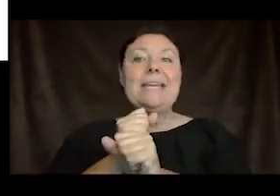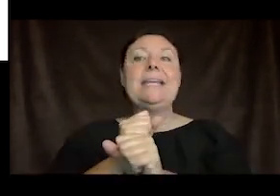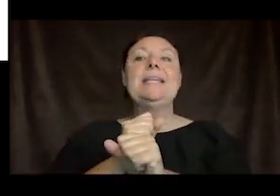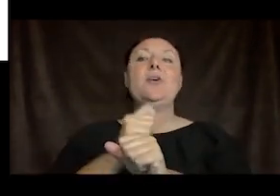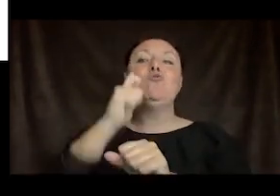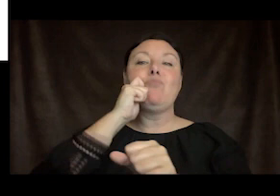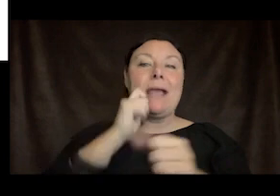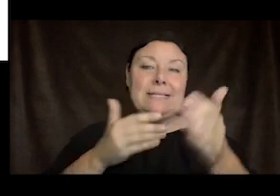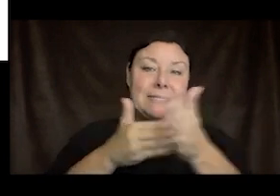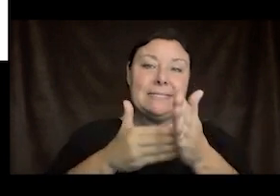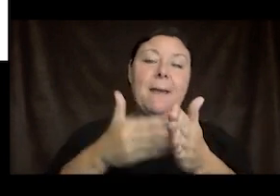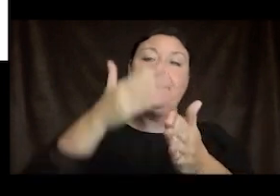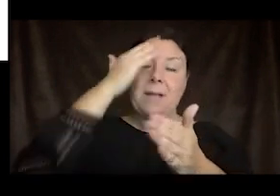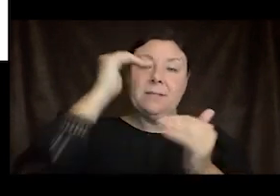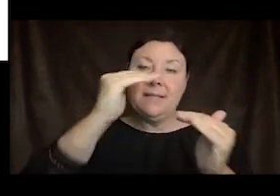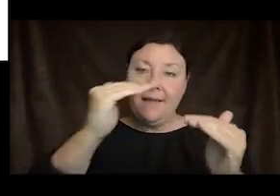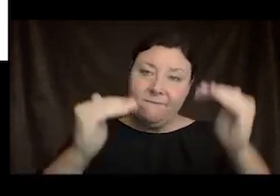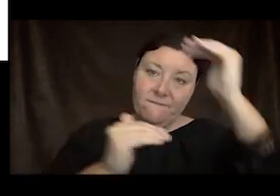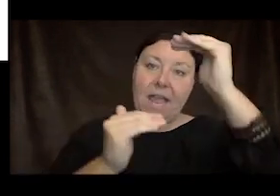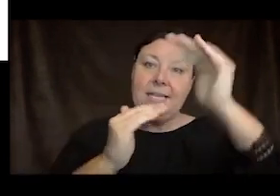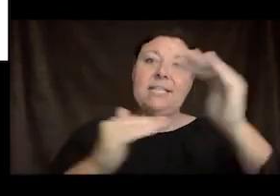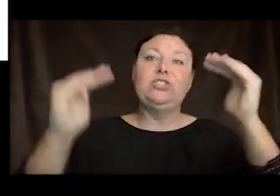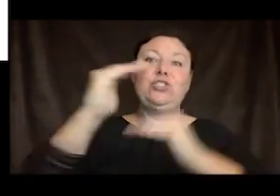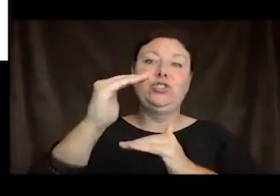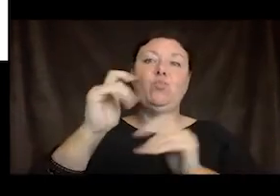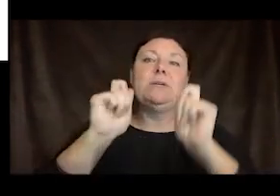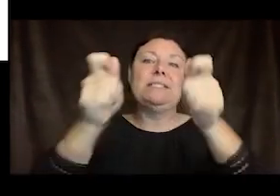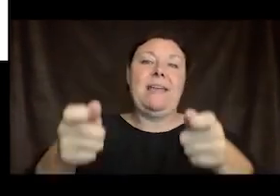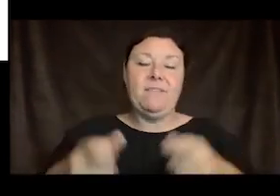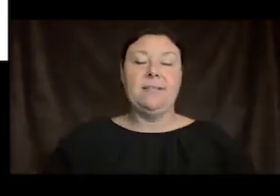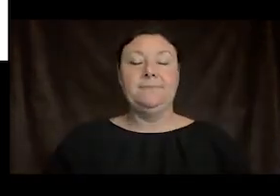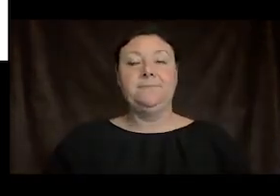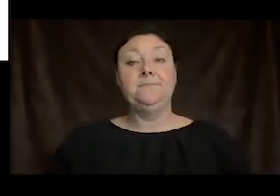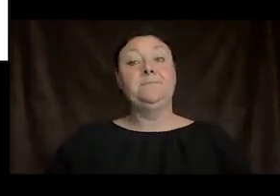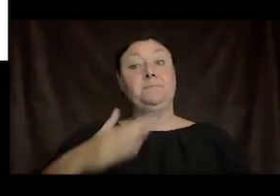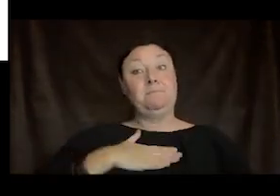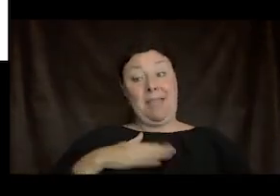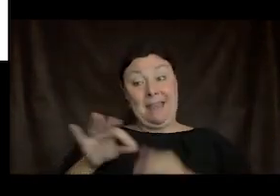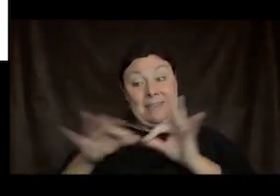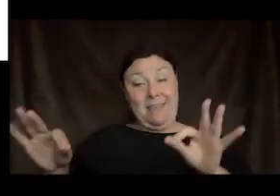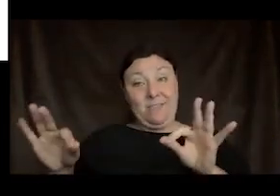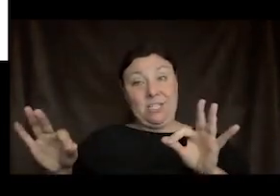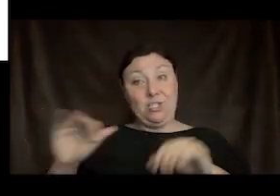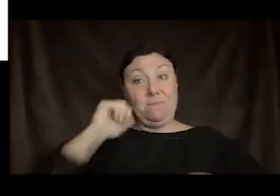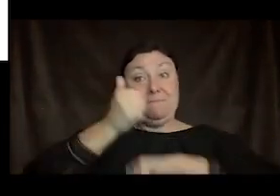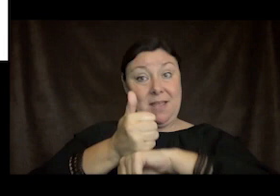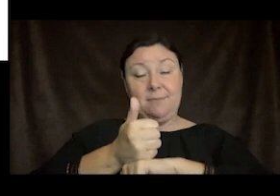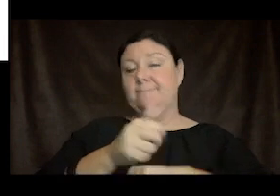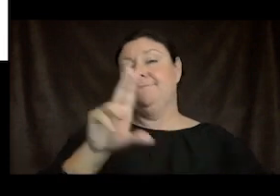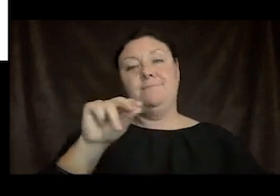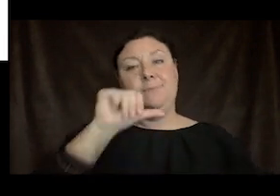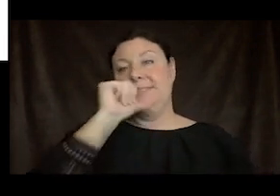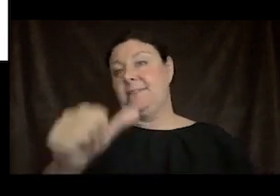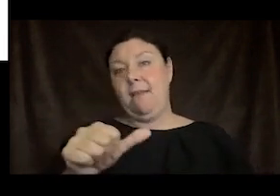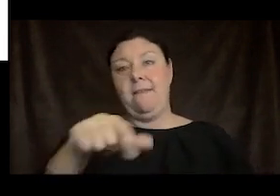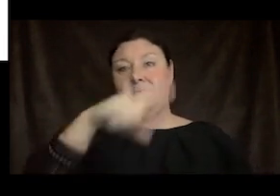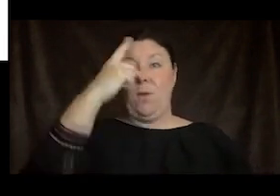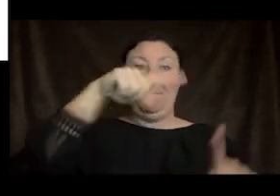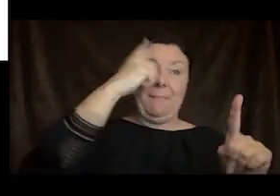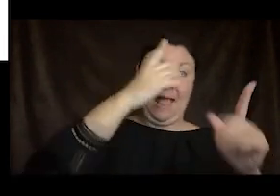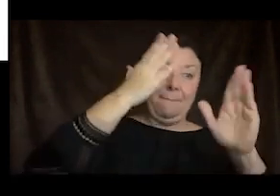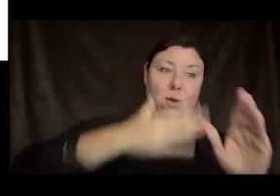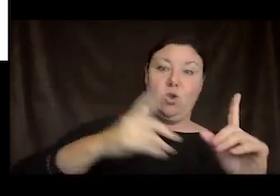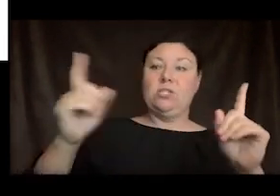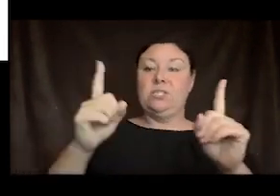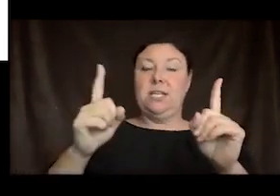were given there. And so based on my definition of racism, no, it's not possible for a Black